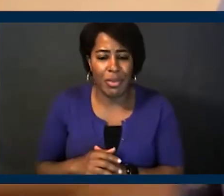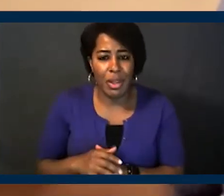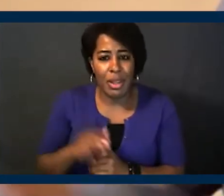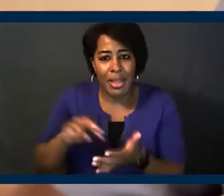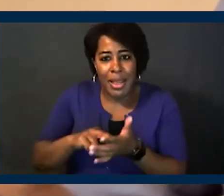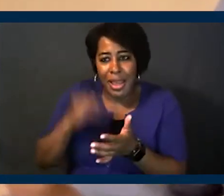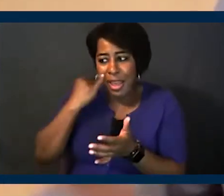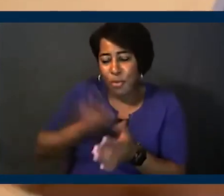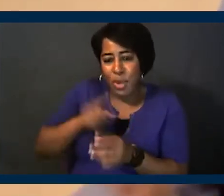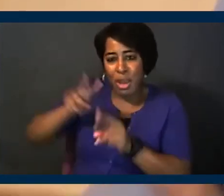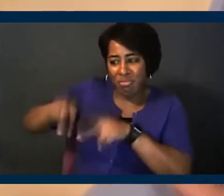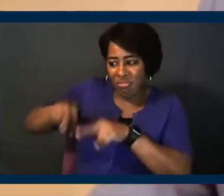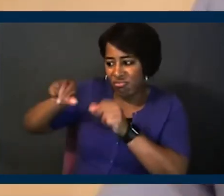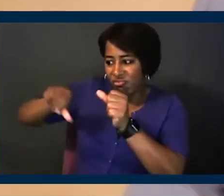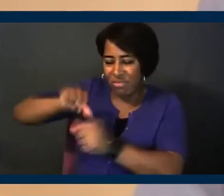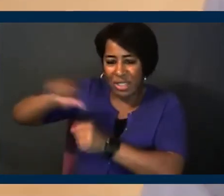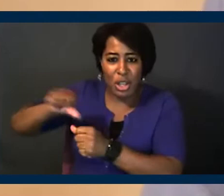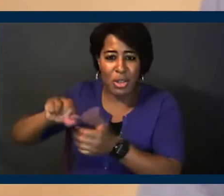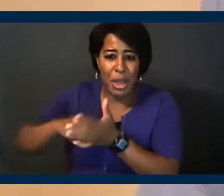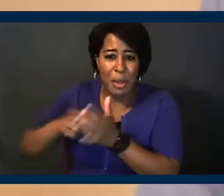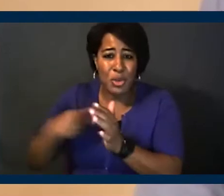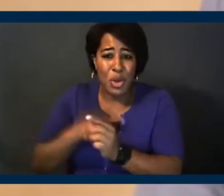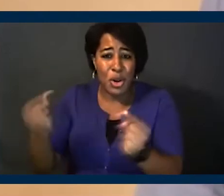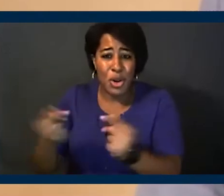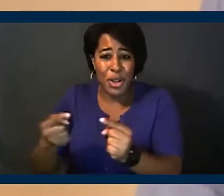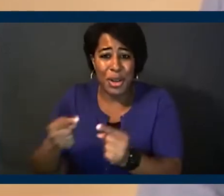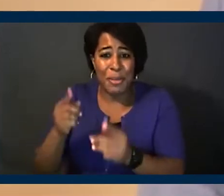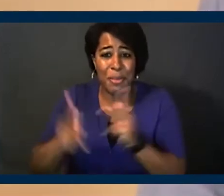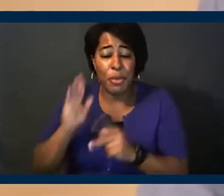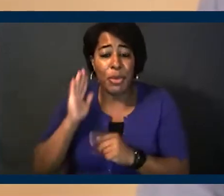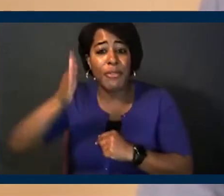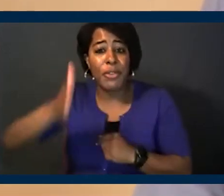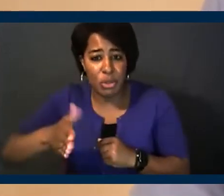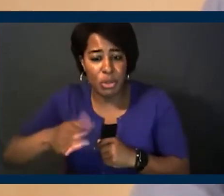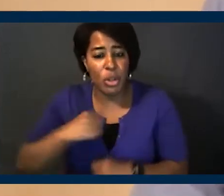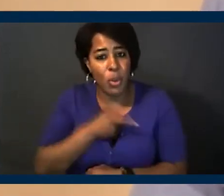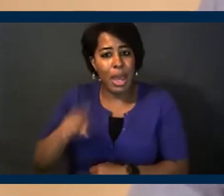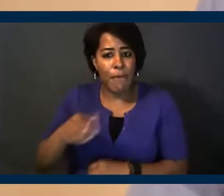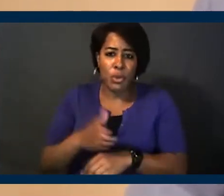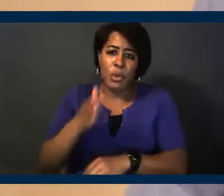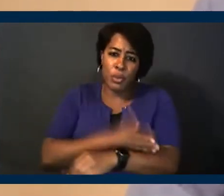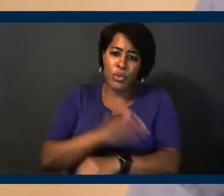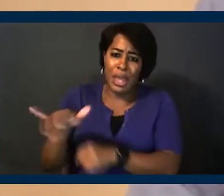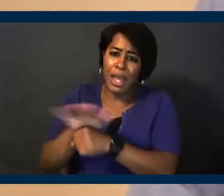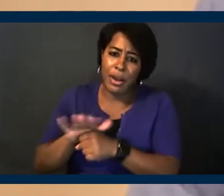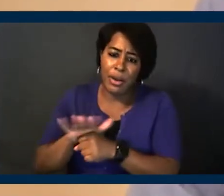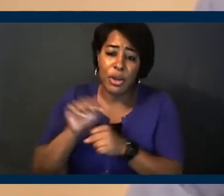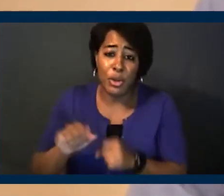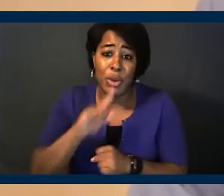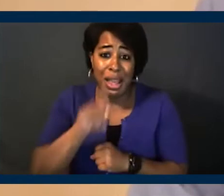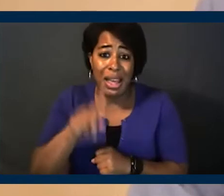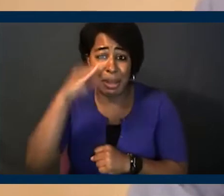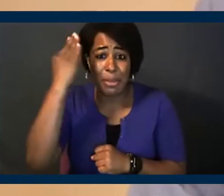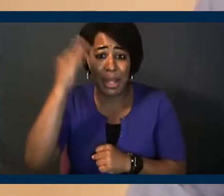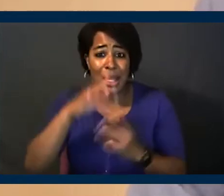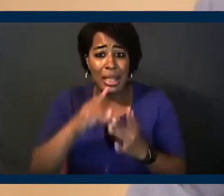person down the line? That is something that we have to do better. And I know that you can ask certainly Black leaders here. That is something that I talk